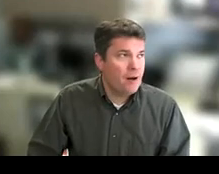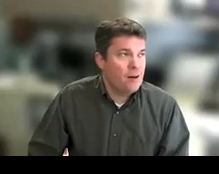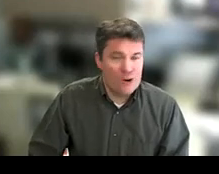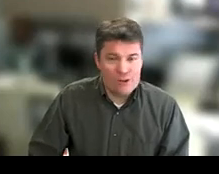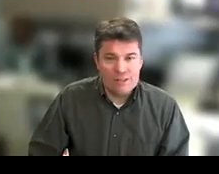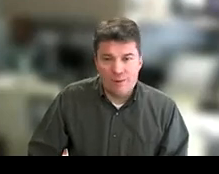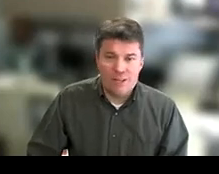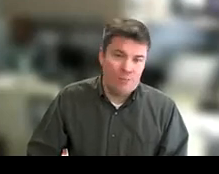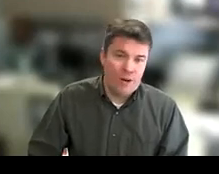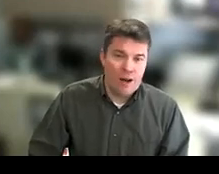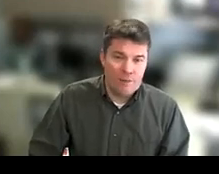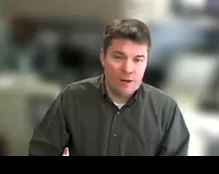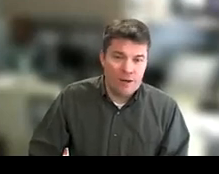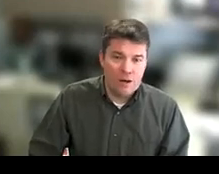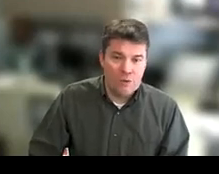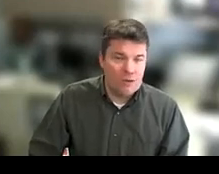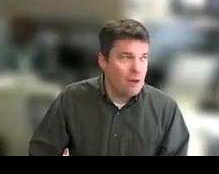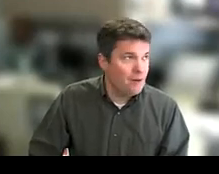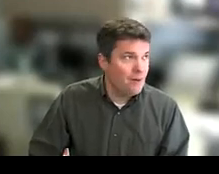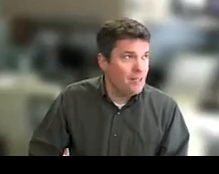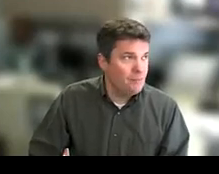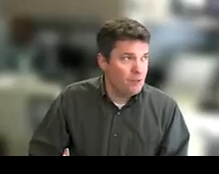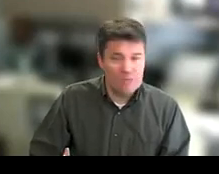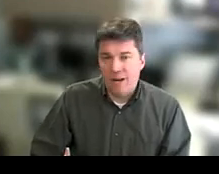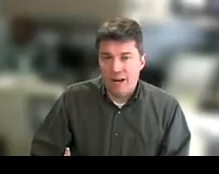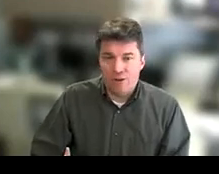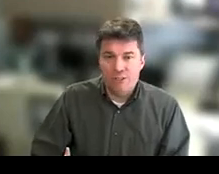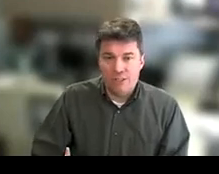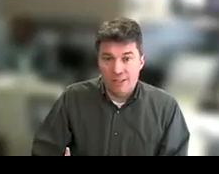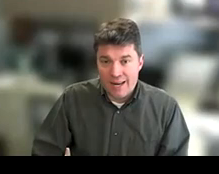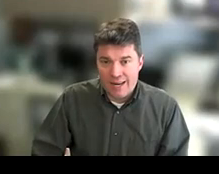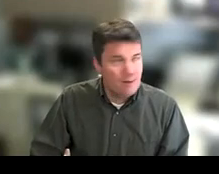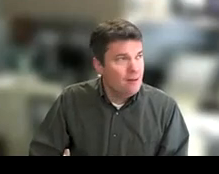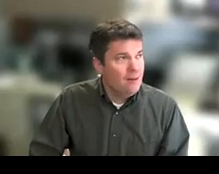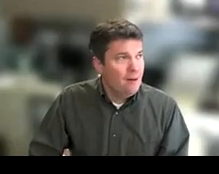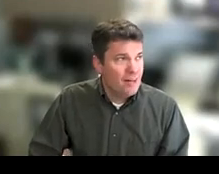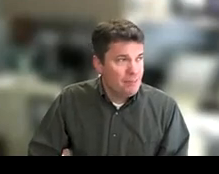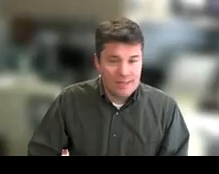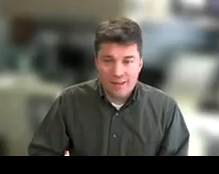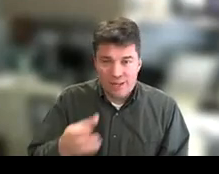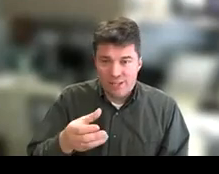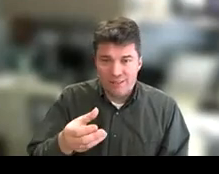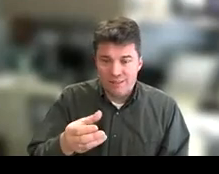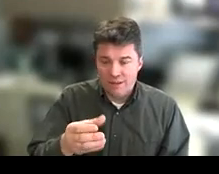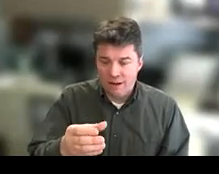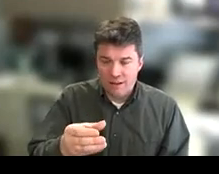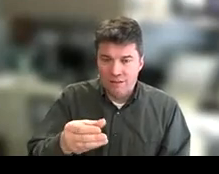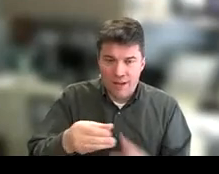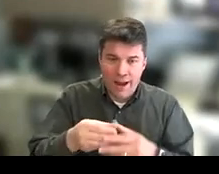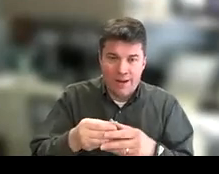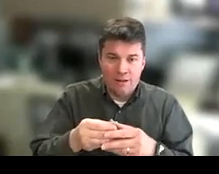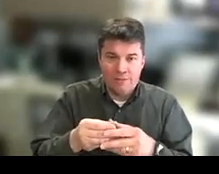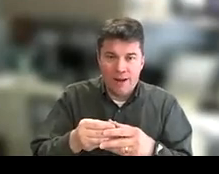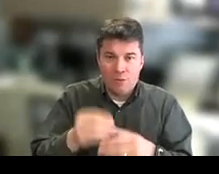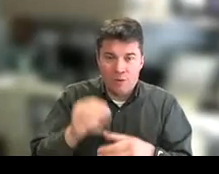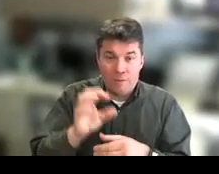devices. Pocket talkers is a pretty commonly known type of device, but there's many others like it. And that's basically just a